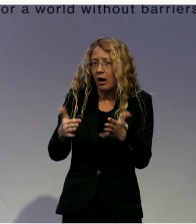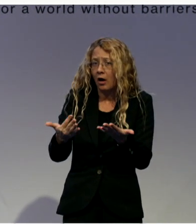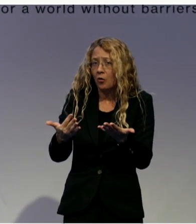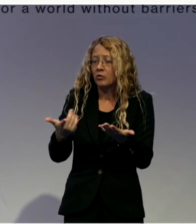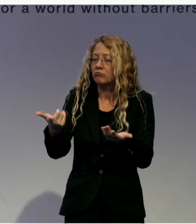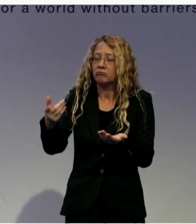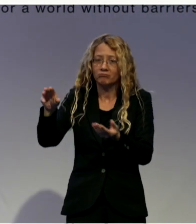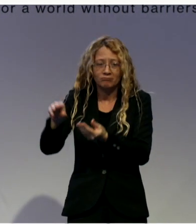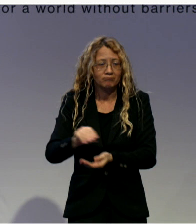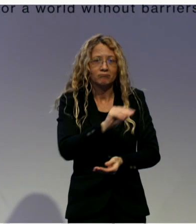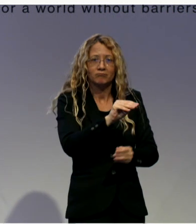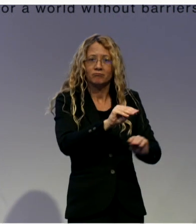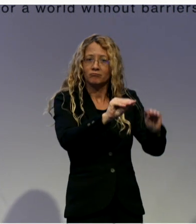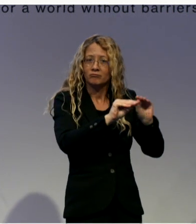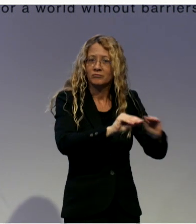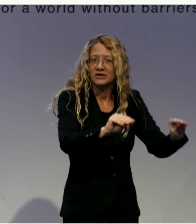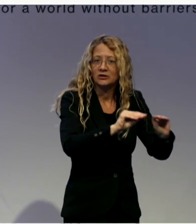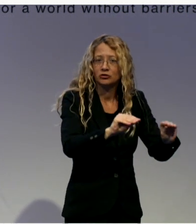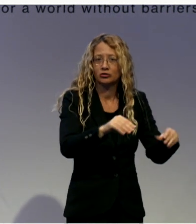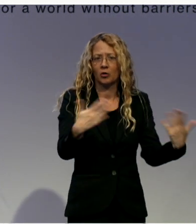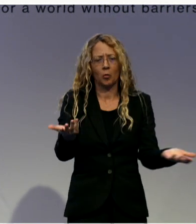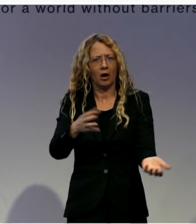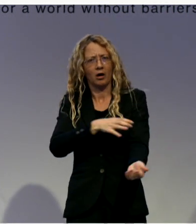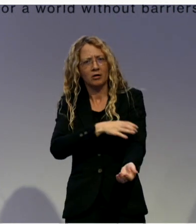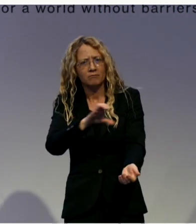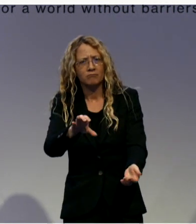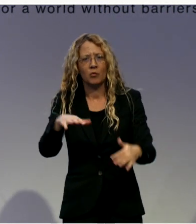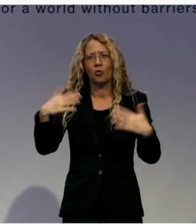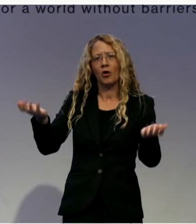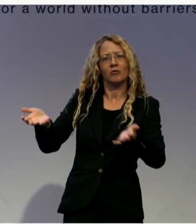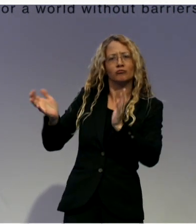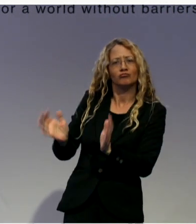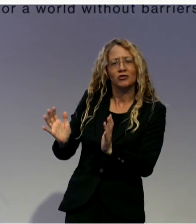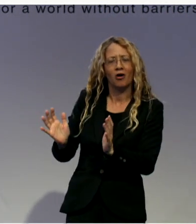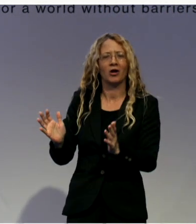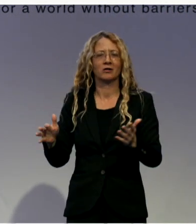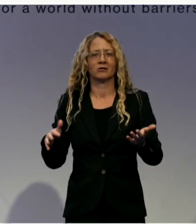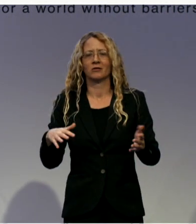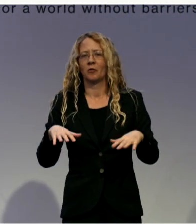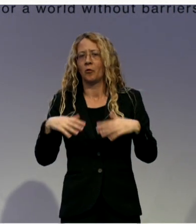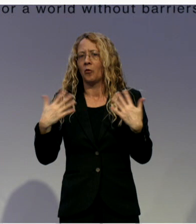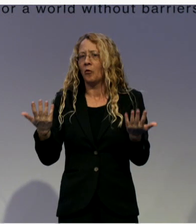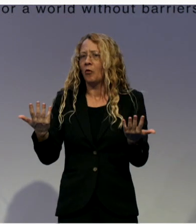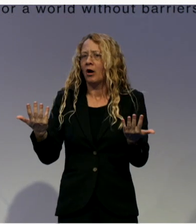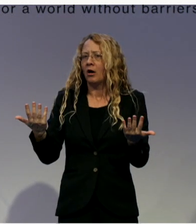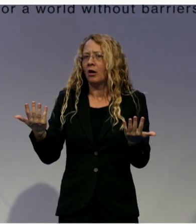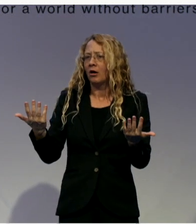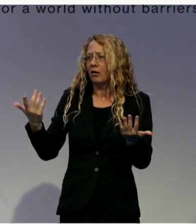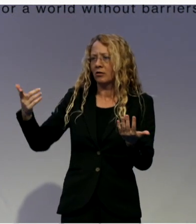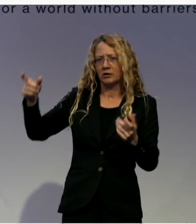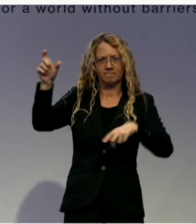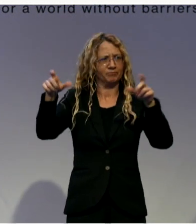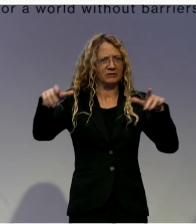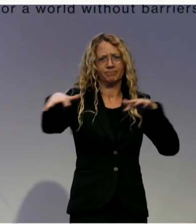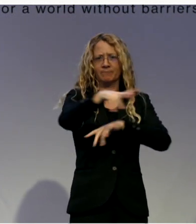entertain us. They are what have driven our development as civilizations, and they are